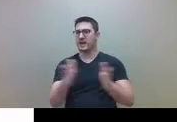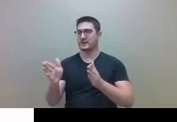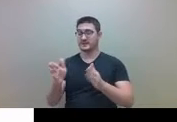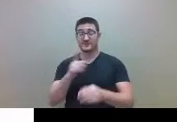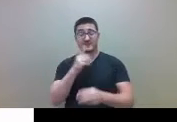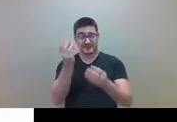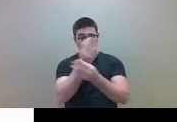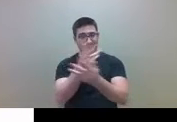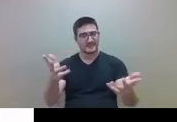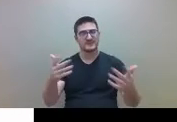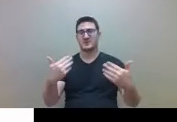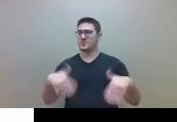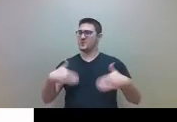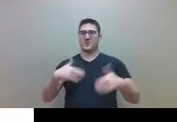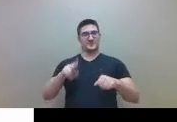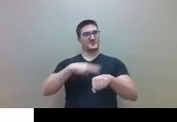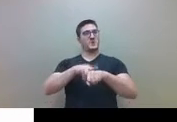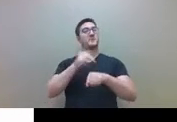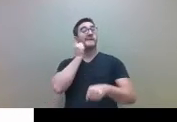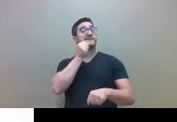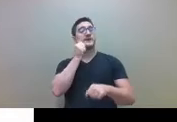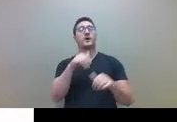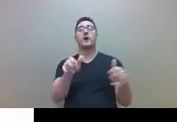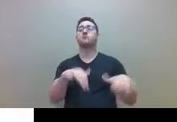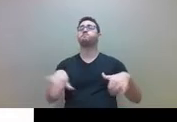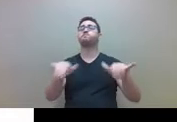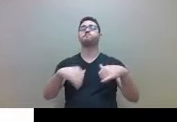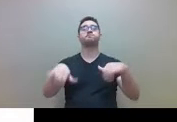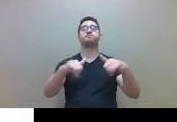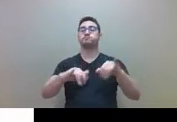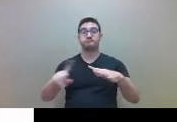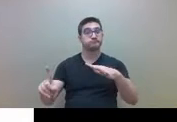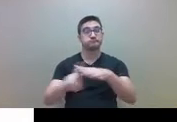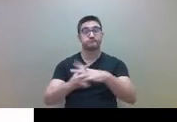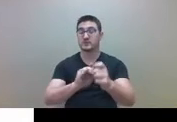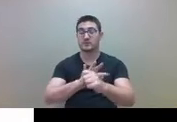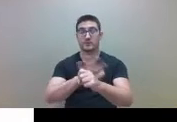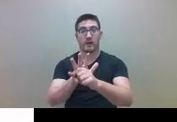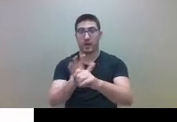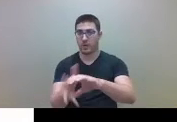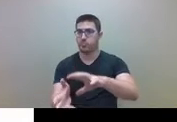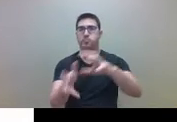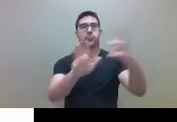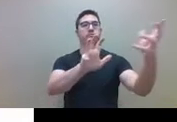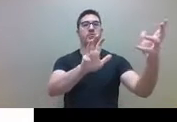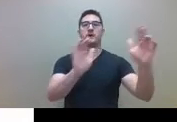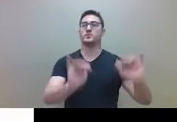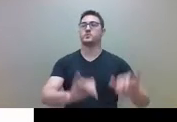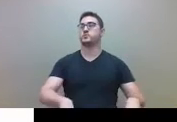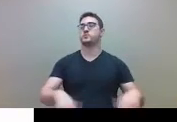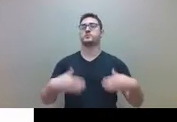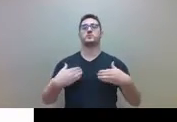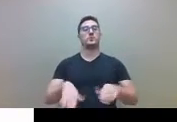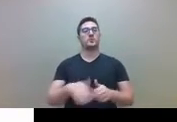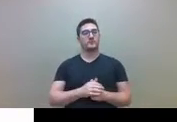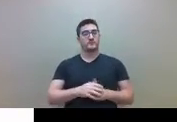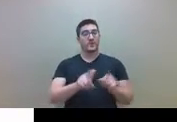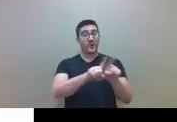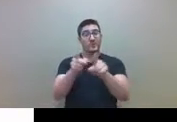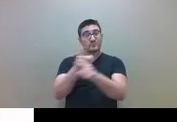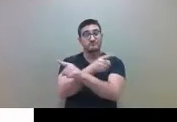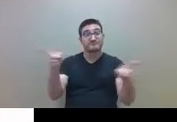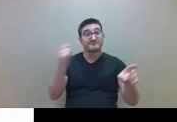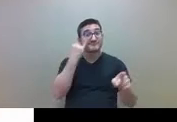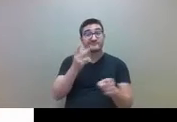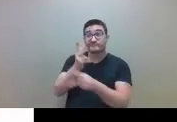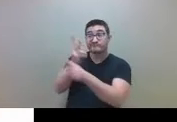wrench into our normal daily lives. Plus, when you're a caregiver, that really does, really